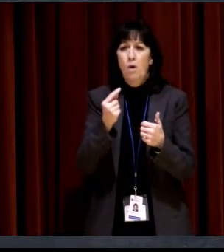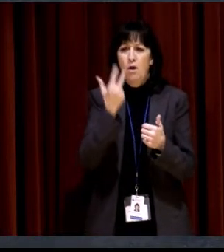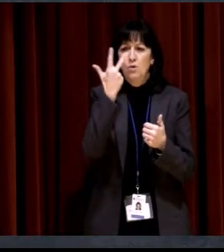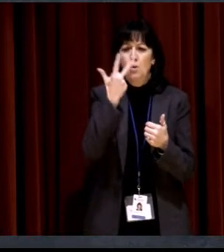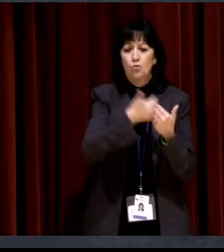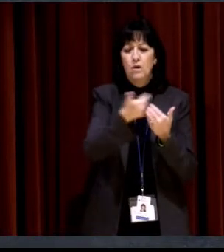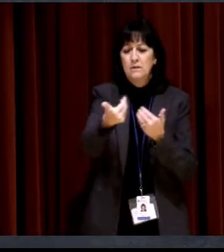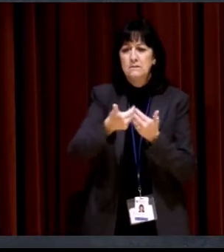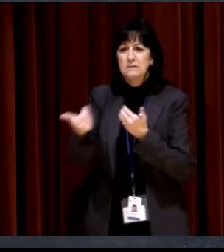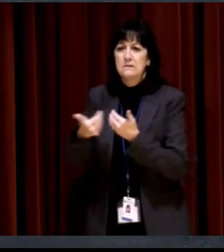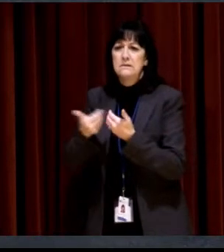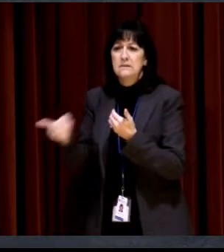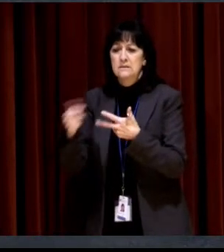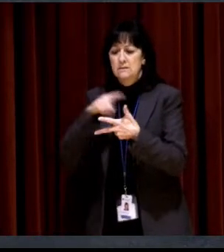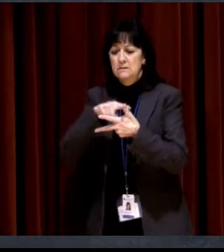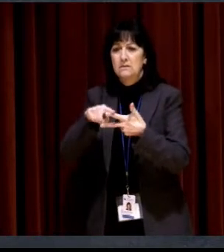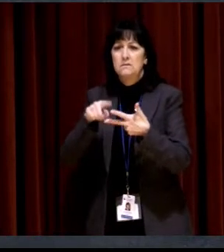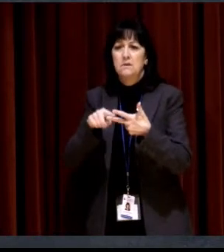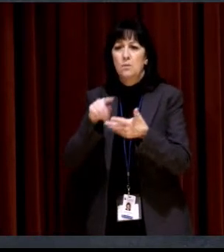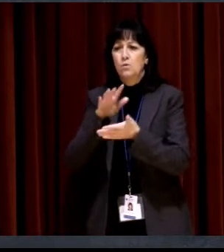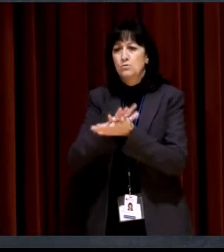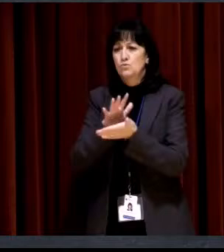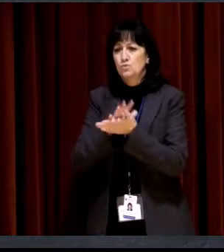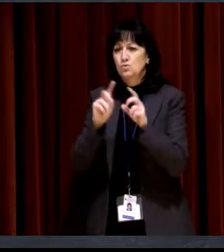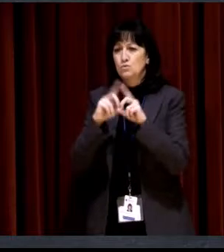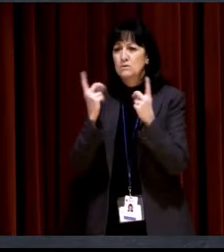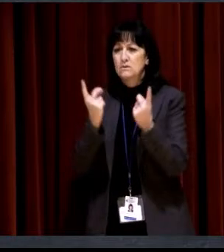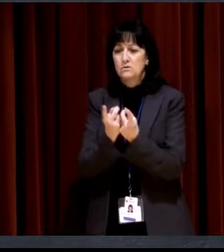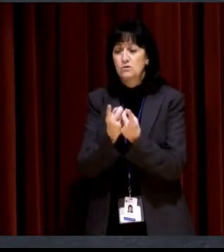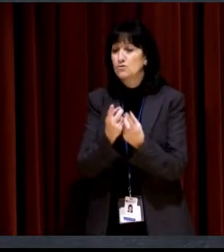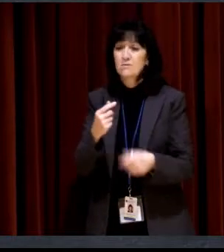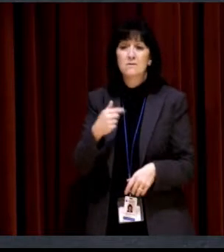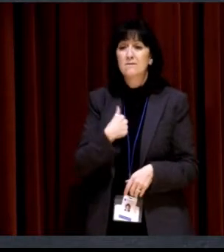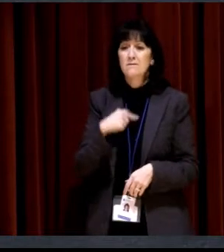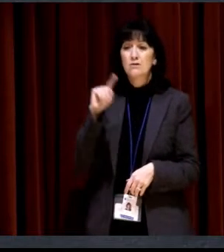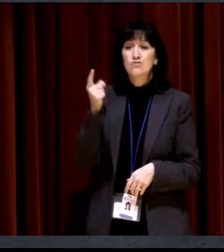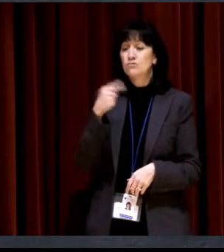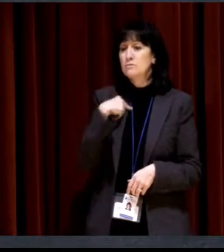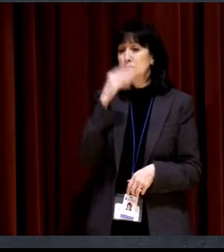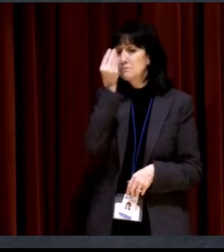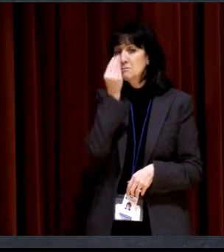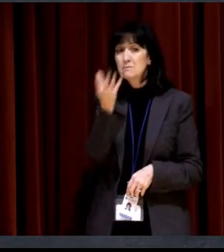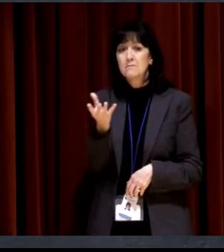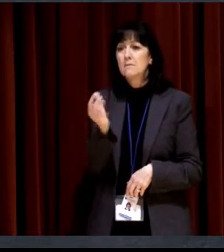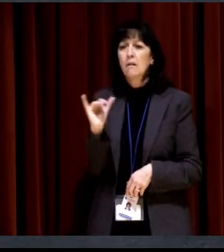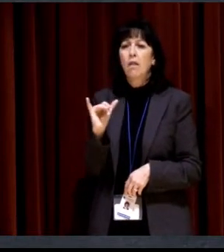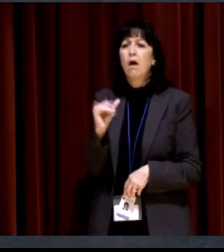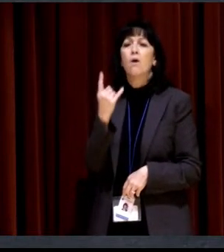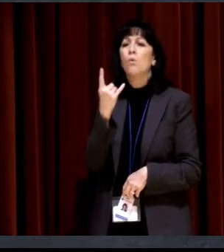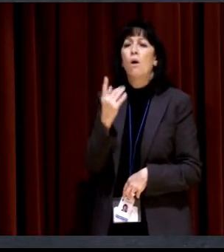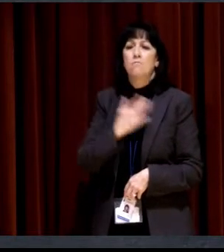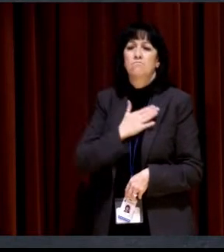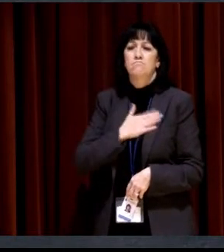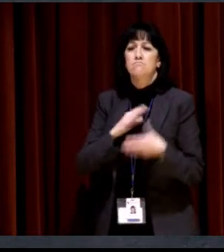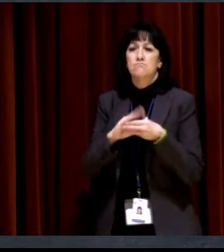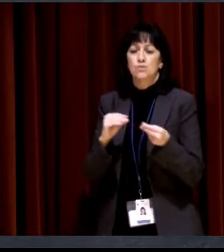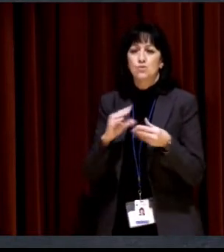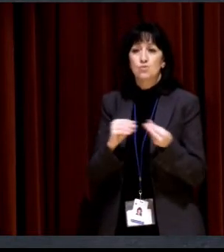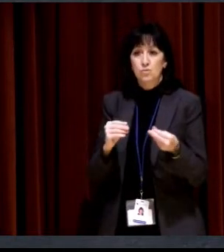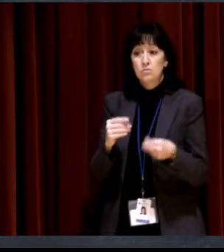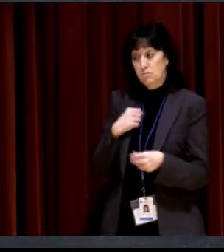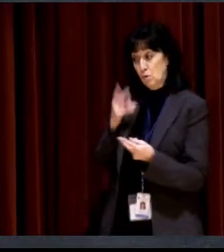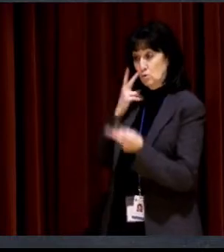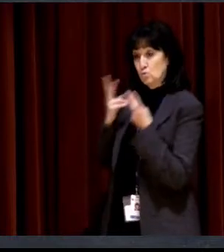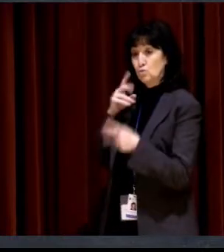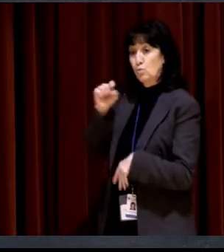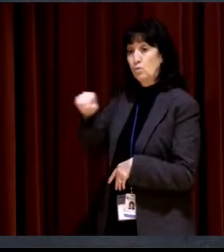clearly anecdotal, but I visited the teachers in Christina in a suburban elementary school, and there were about